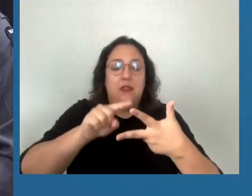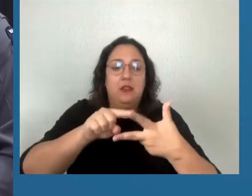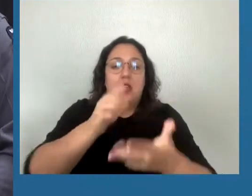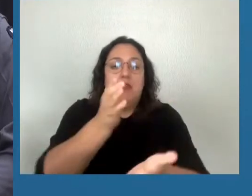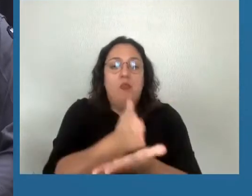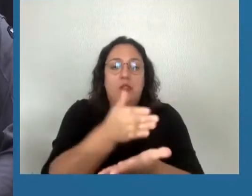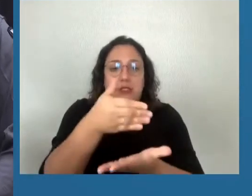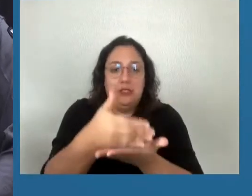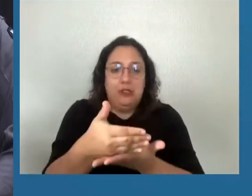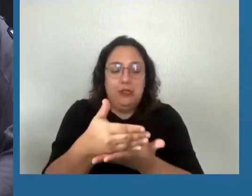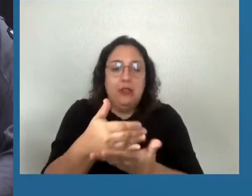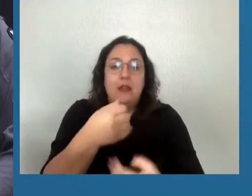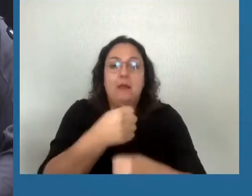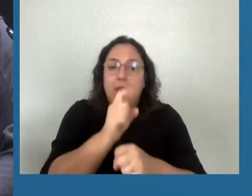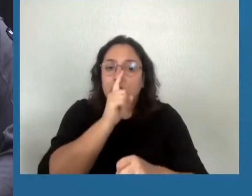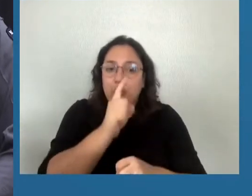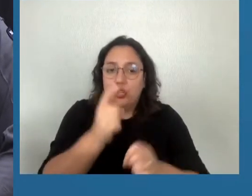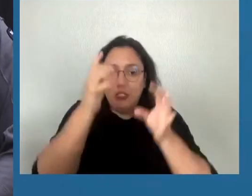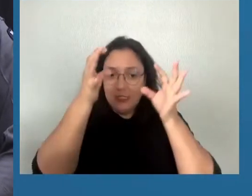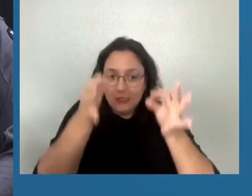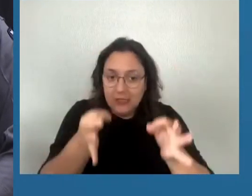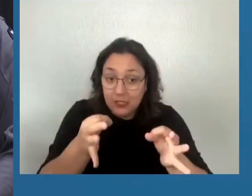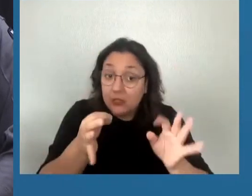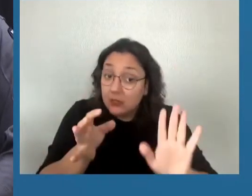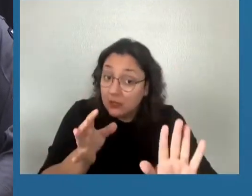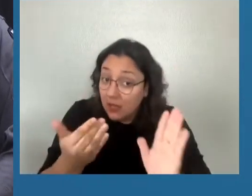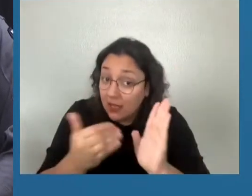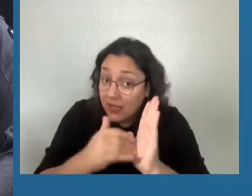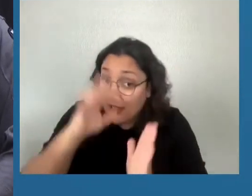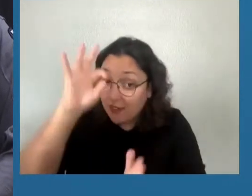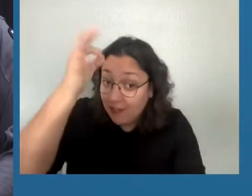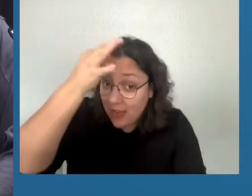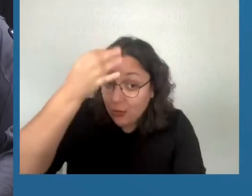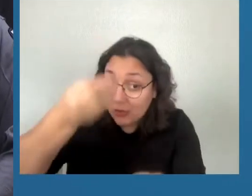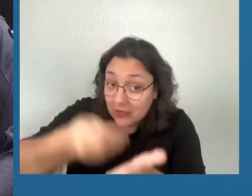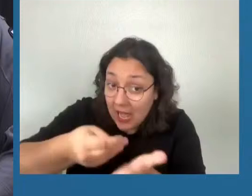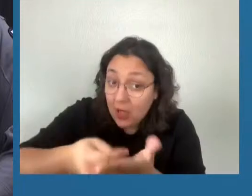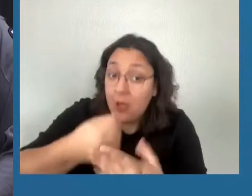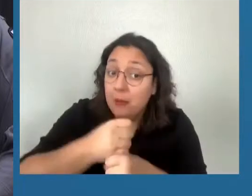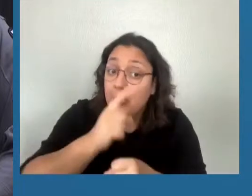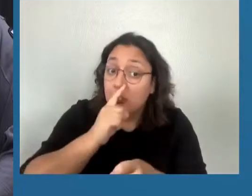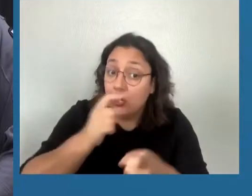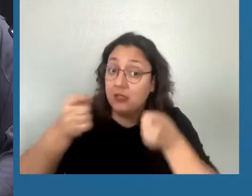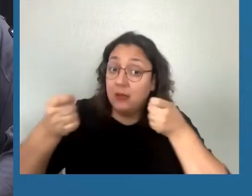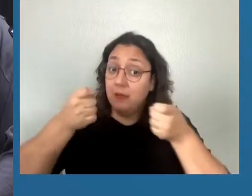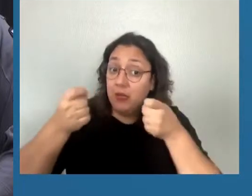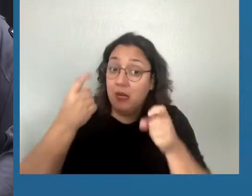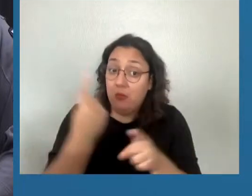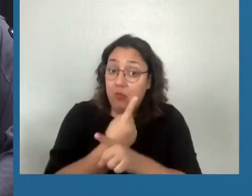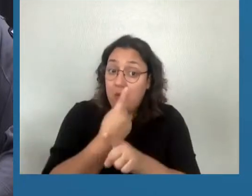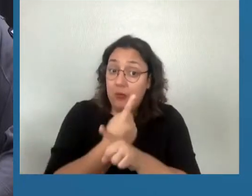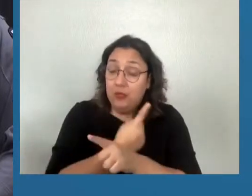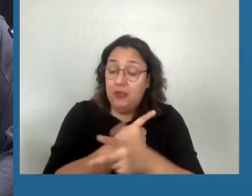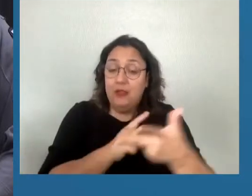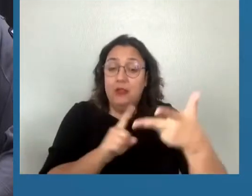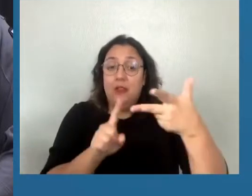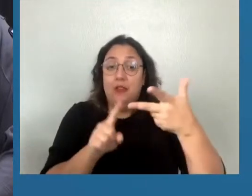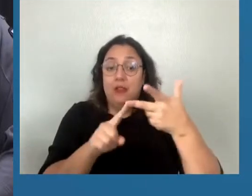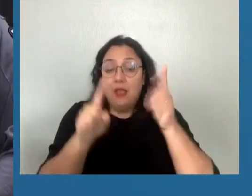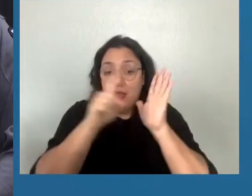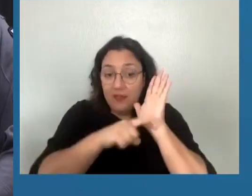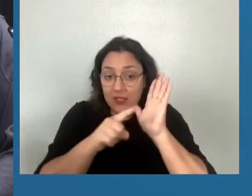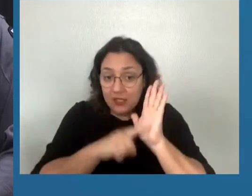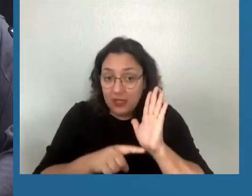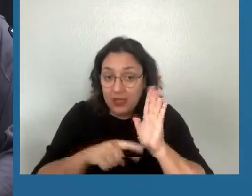their decisions related, again, federal dollars are managed properly, and also investigatory, related to the Inspector